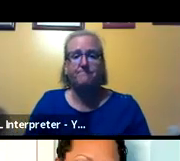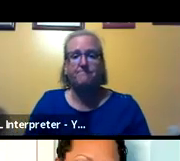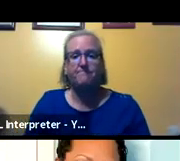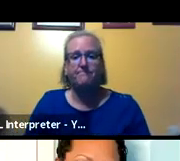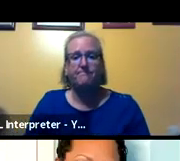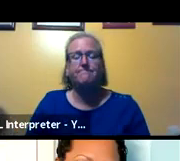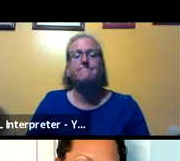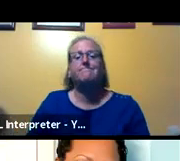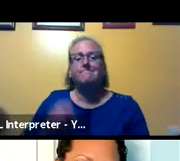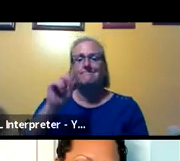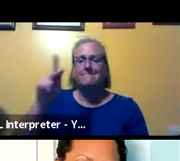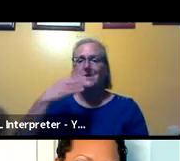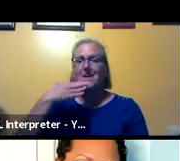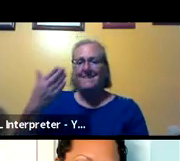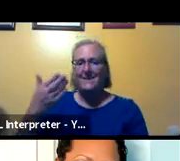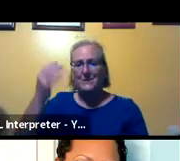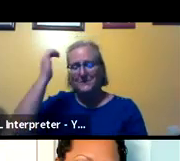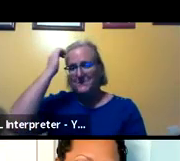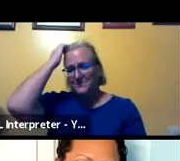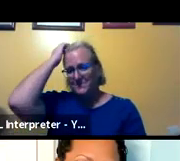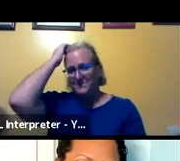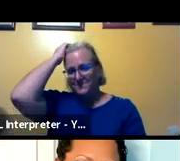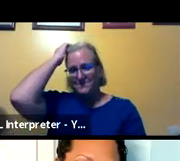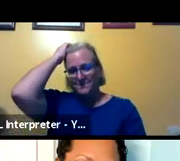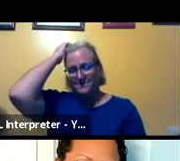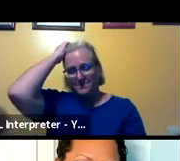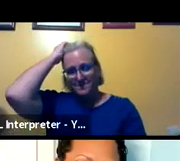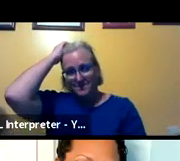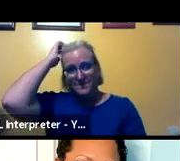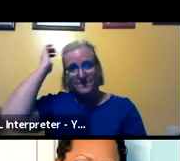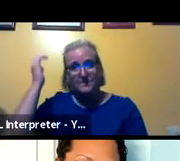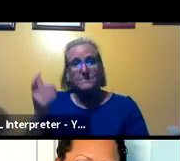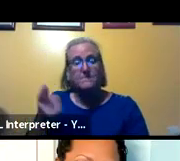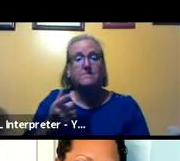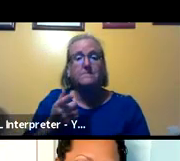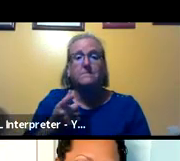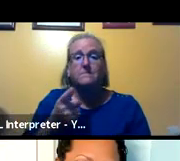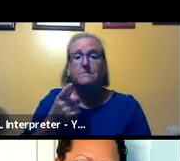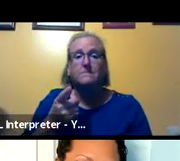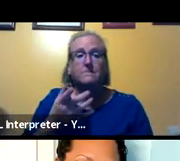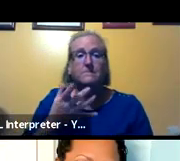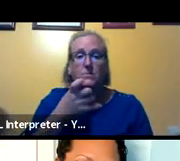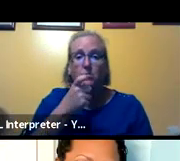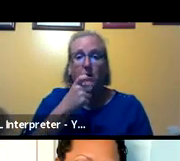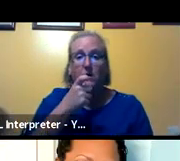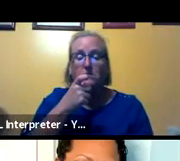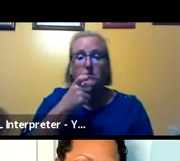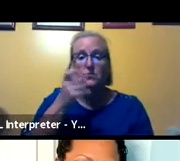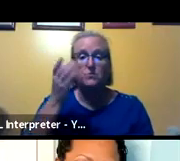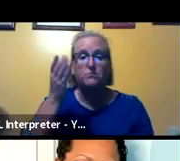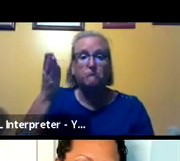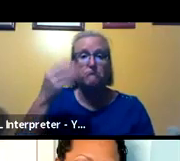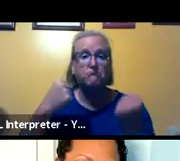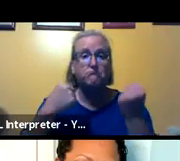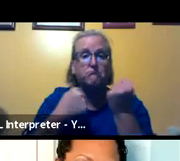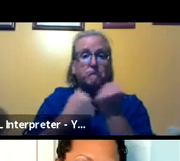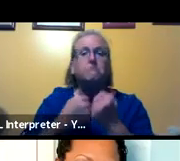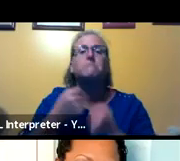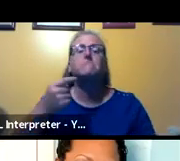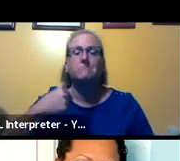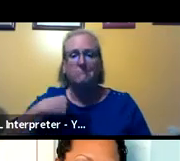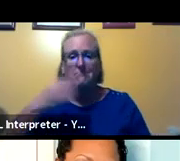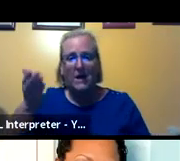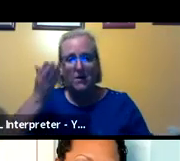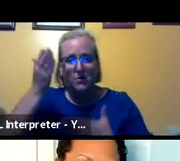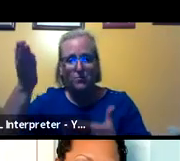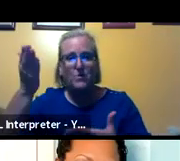Thank you very much for the background. Do I have a motion regarding this? This is Claire O'Neill. I recommend